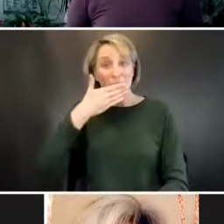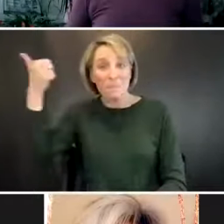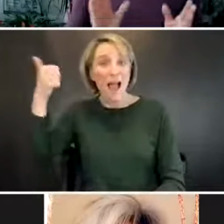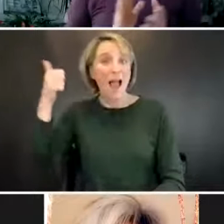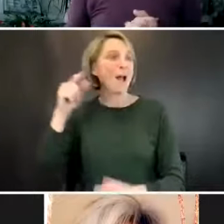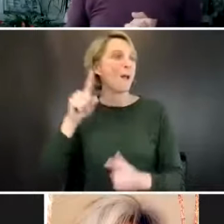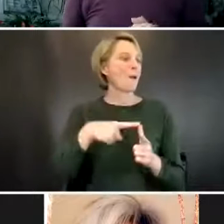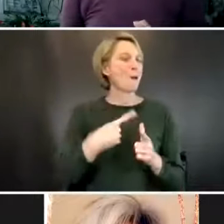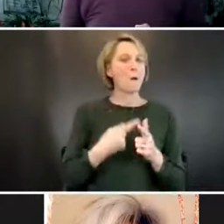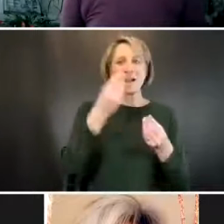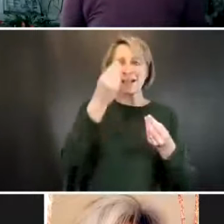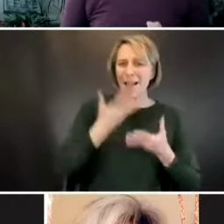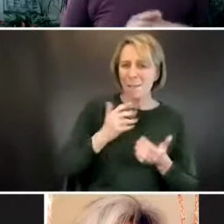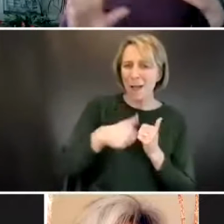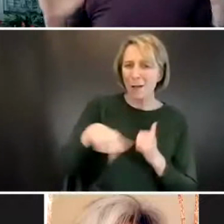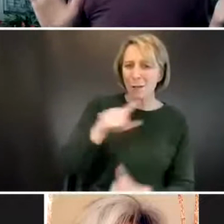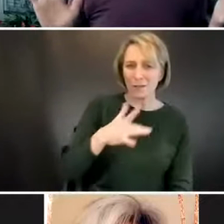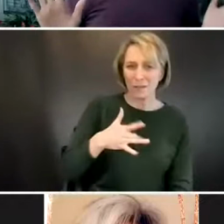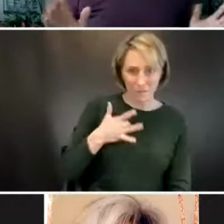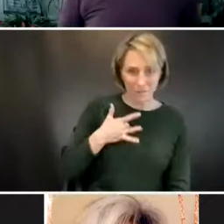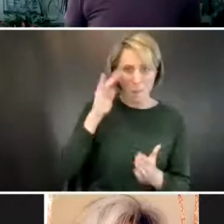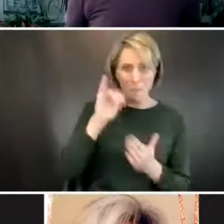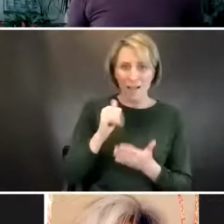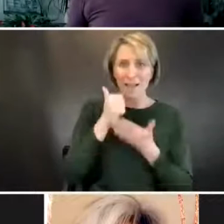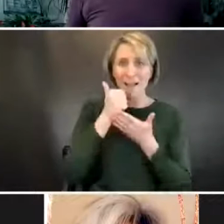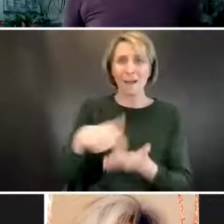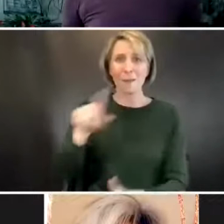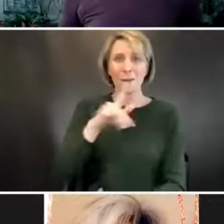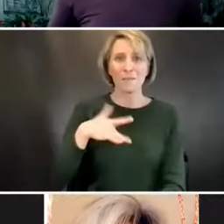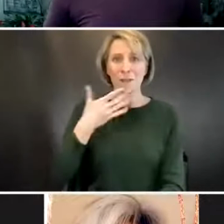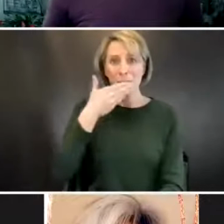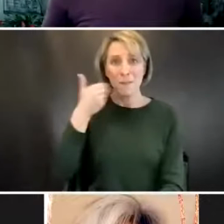sigh. I hope you felt better. I hope you feel better already.